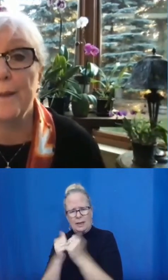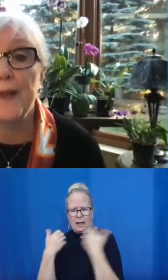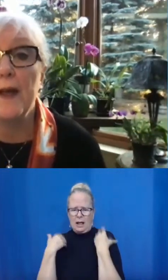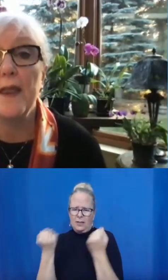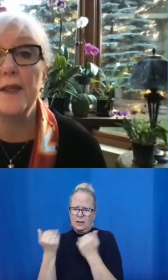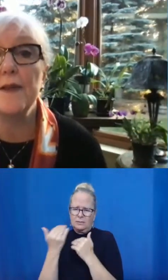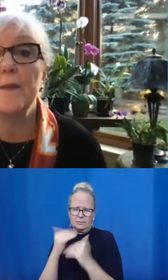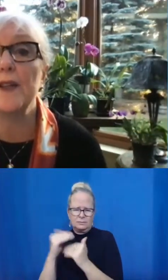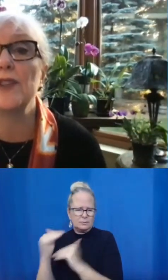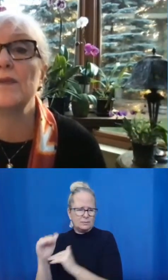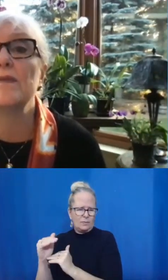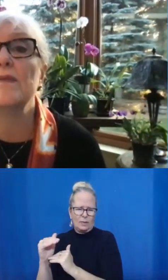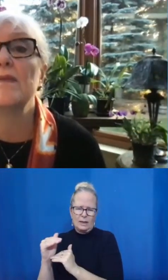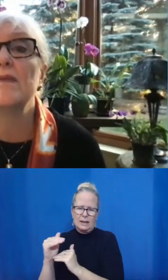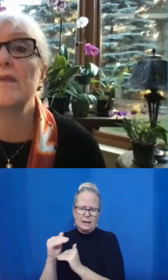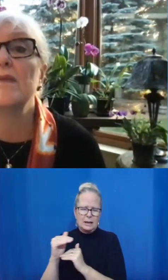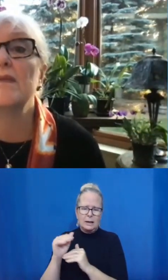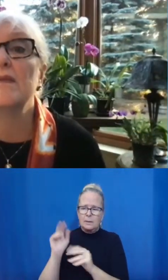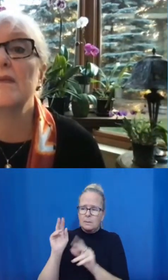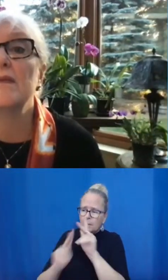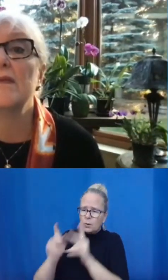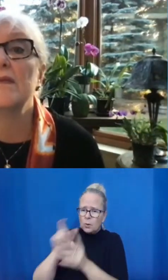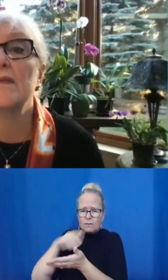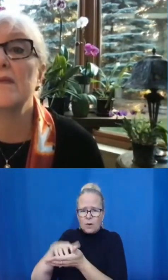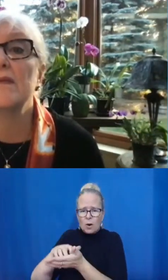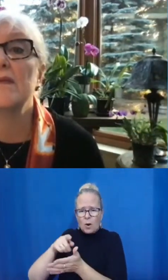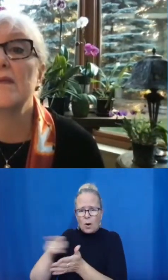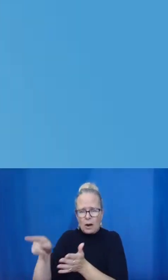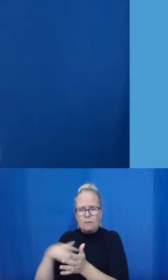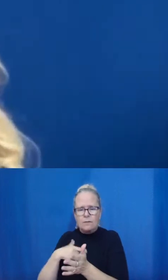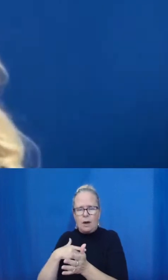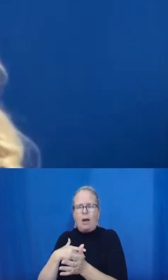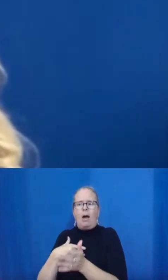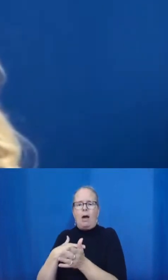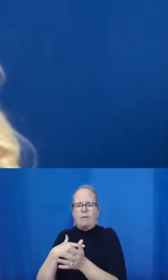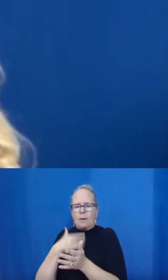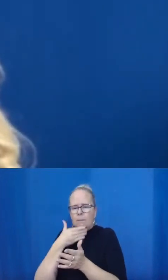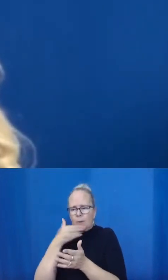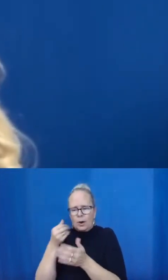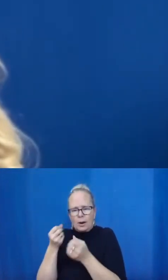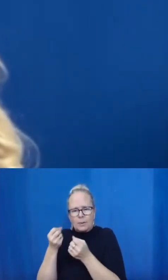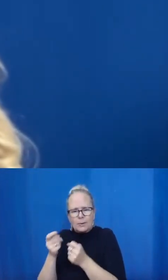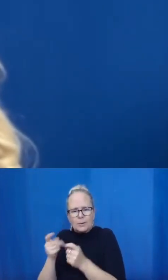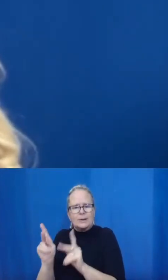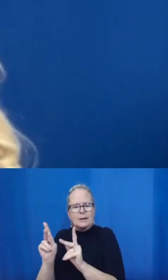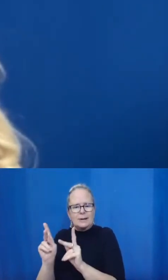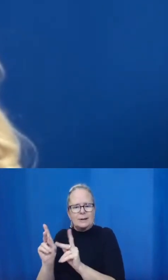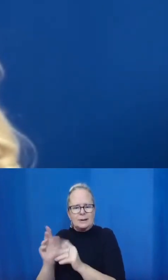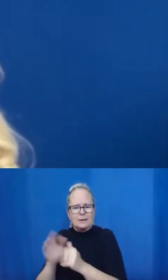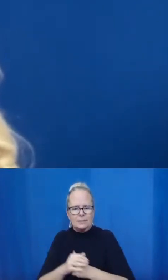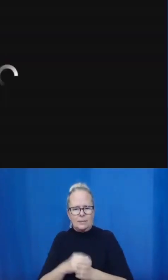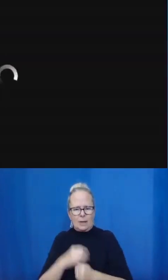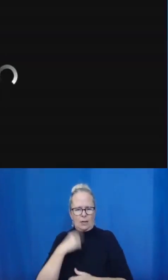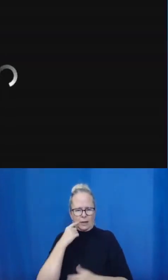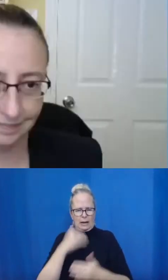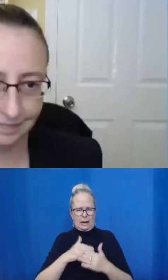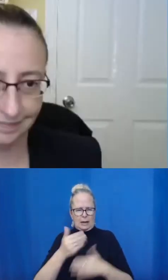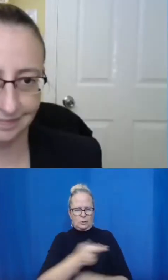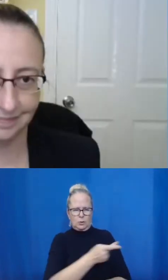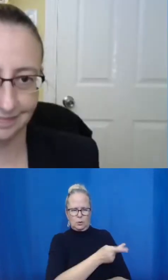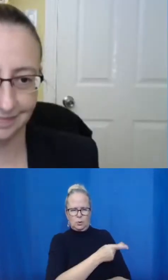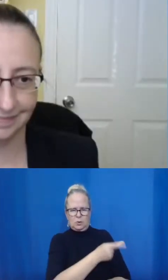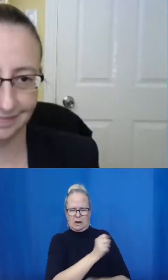been on them. Thanks very much. Thank you so very much, Dr. West. I am going to bring Tisa into